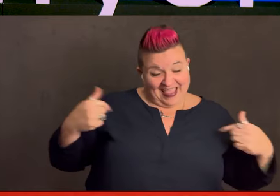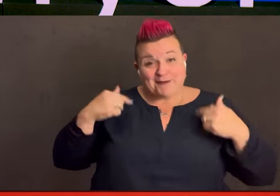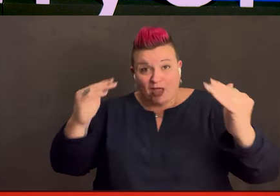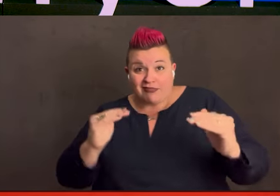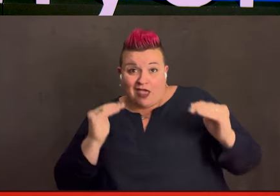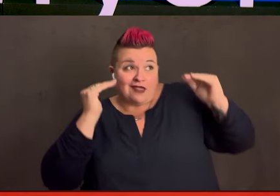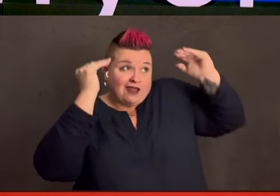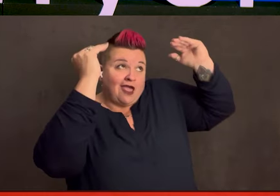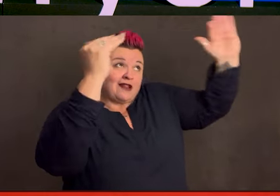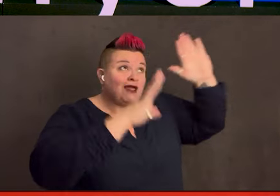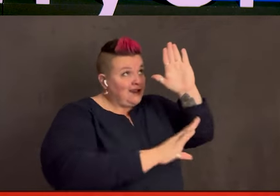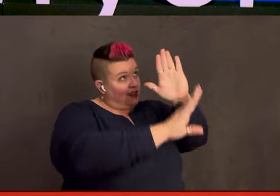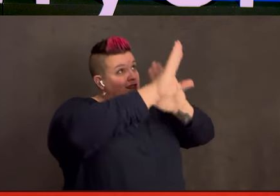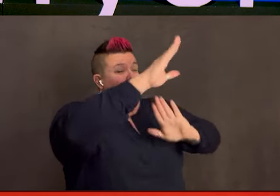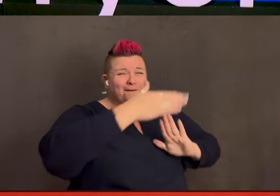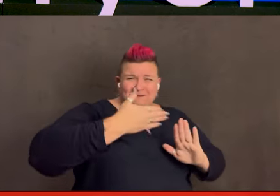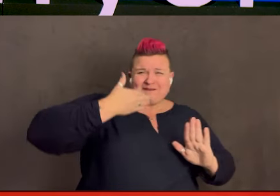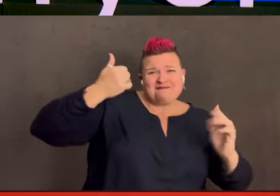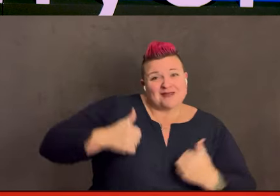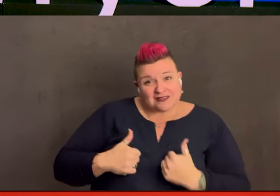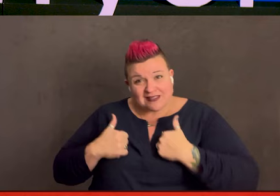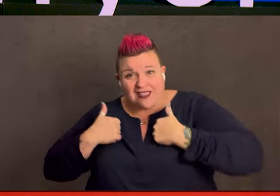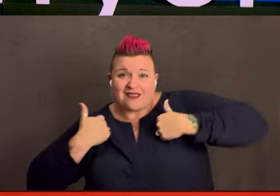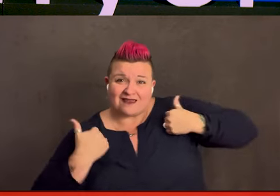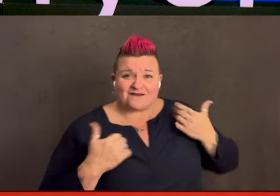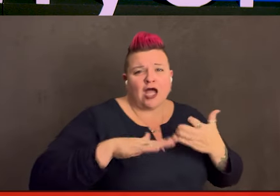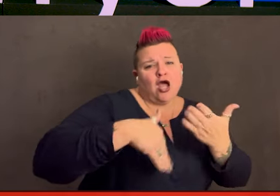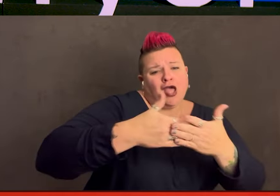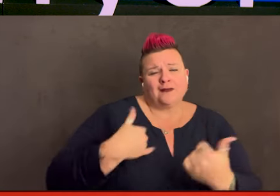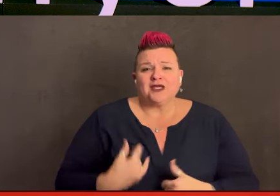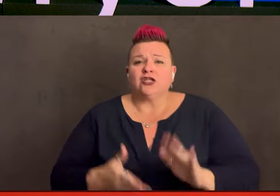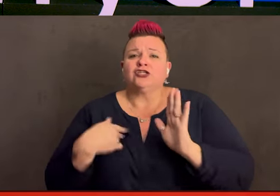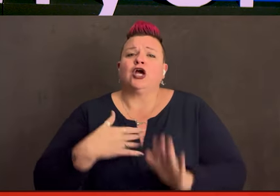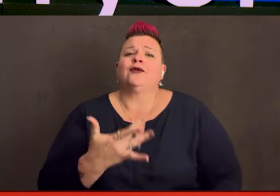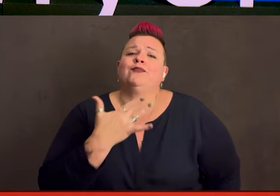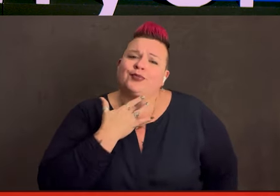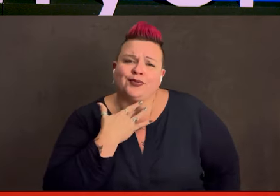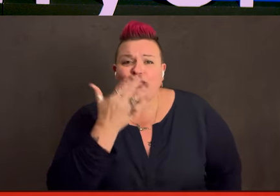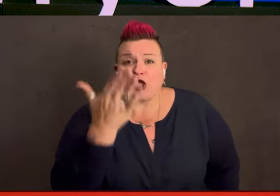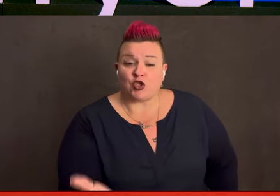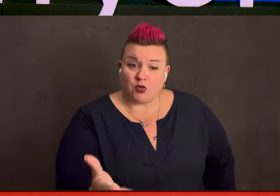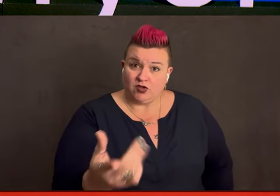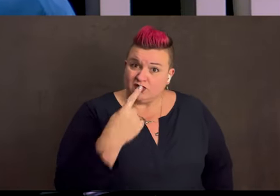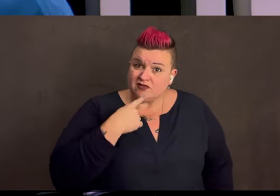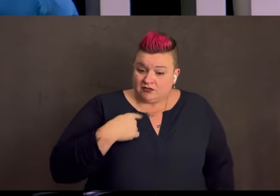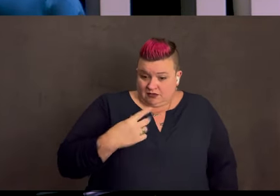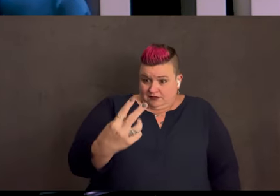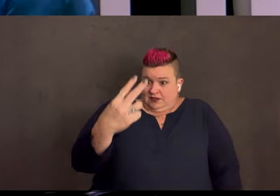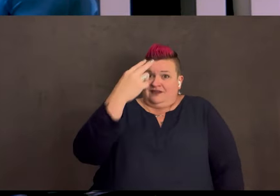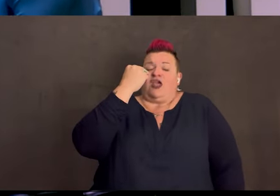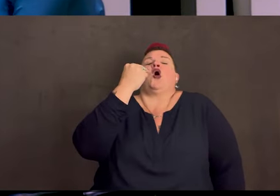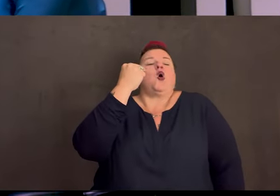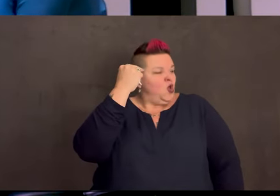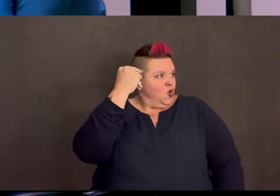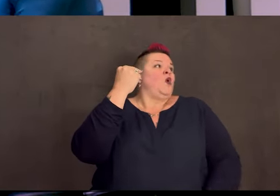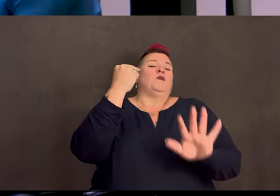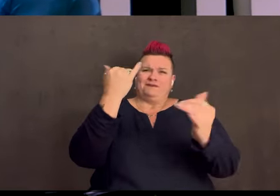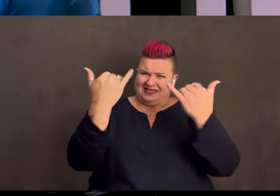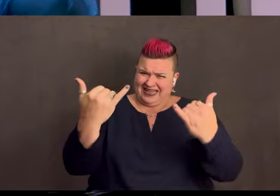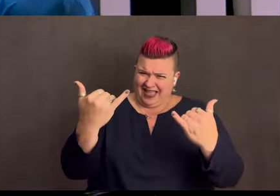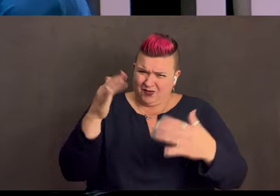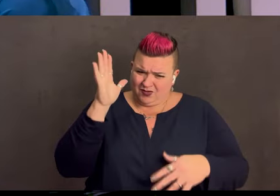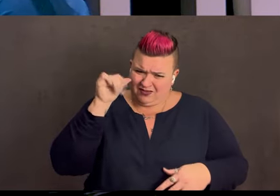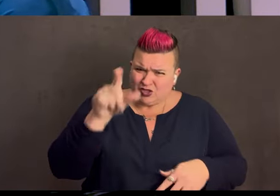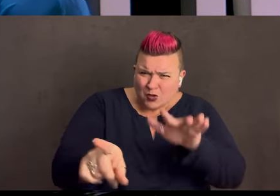I'm on that next rise, best life. Out here showing you up, turn me away to my face. Now